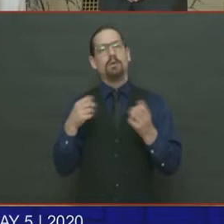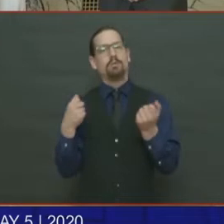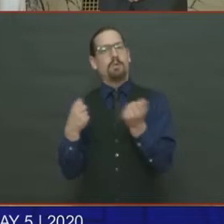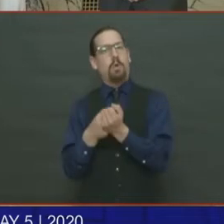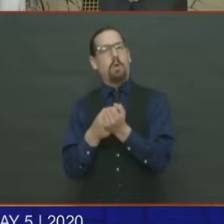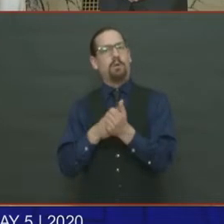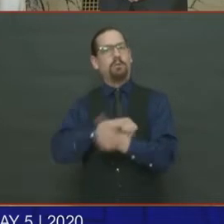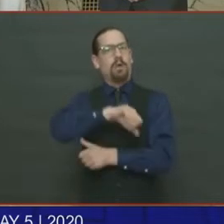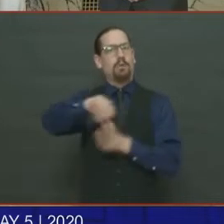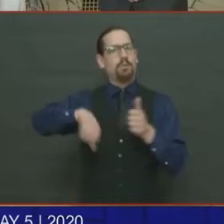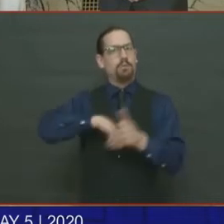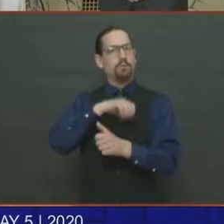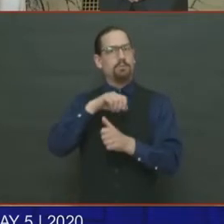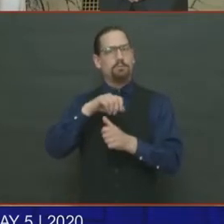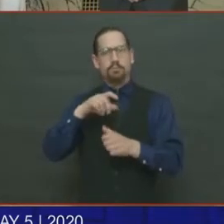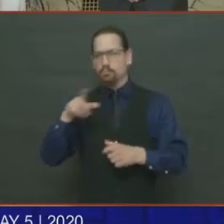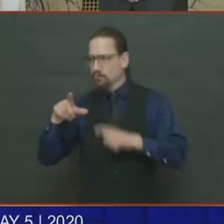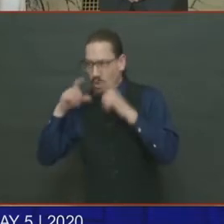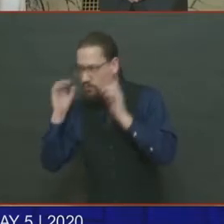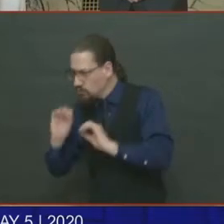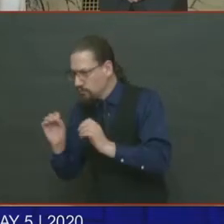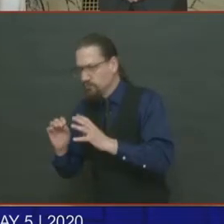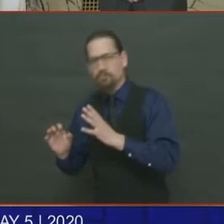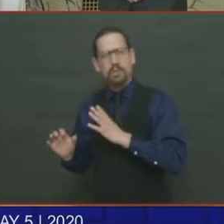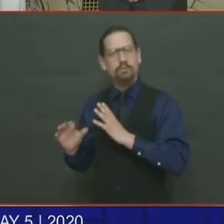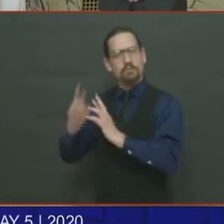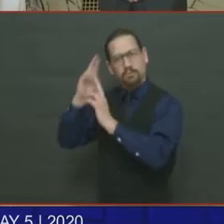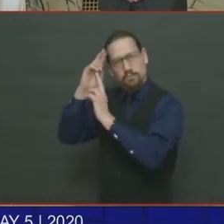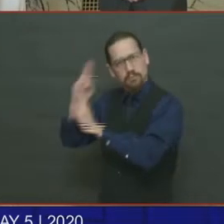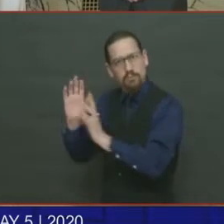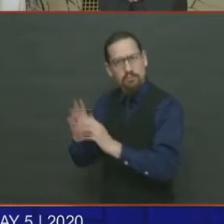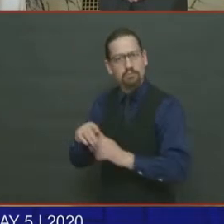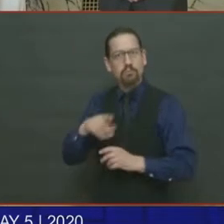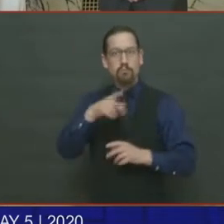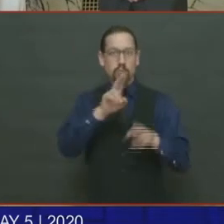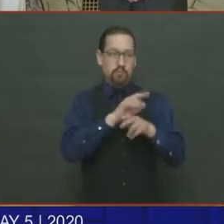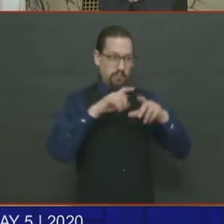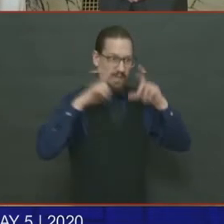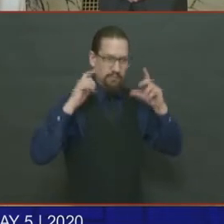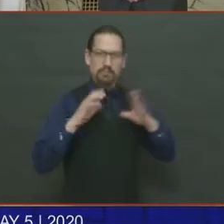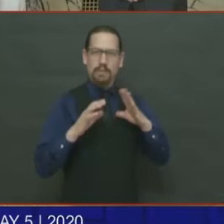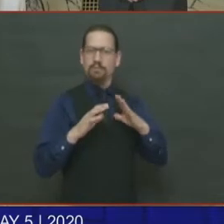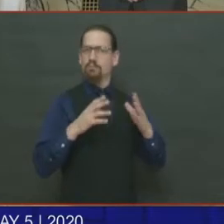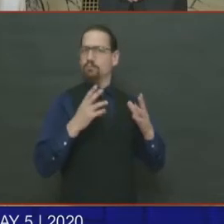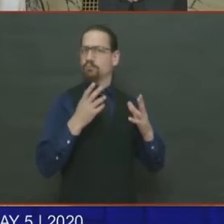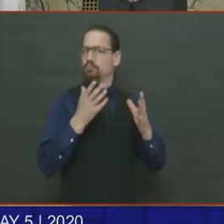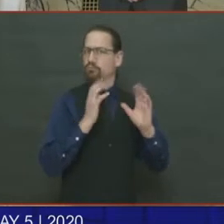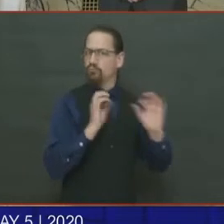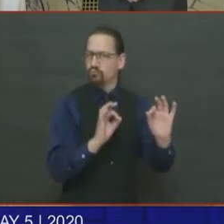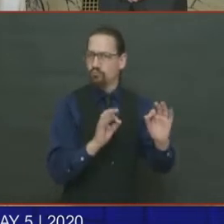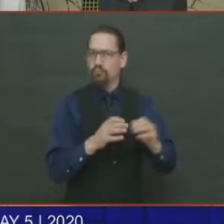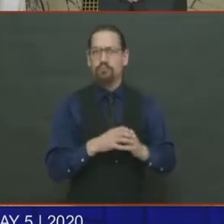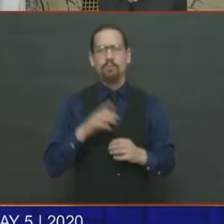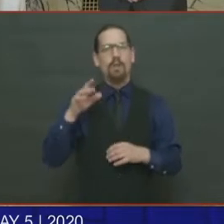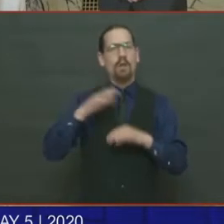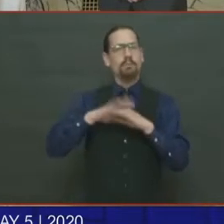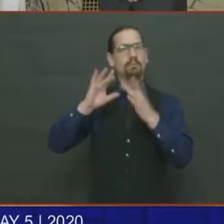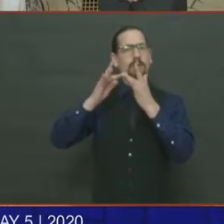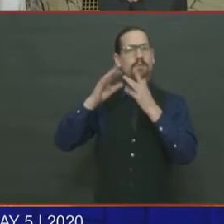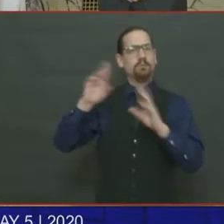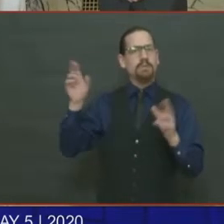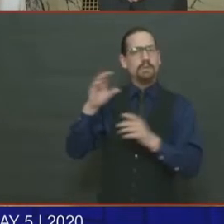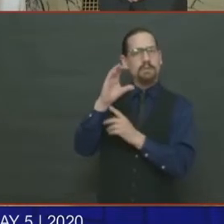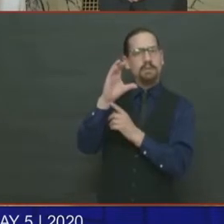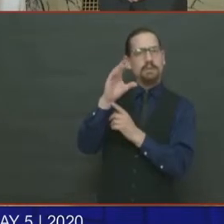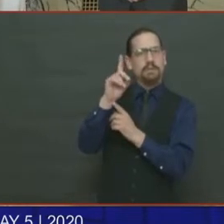it. Go to the cdc.gov website, learn how to make one for yourself, and